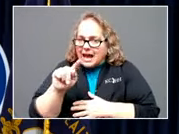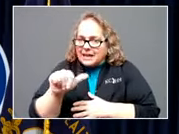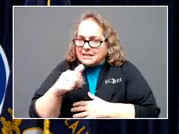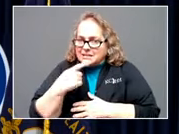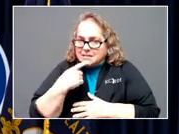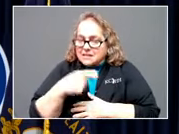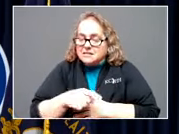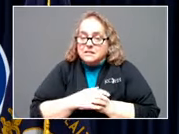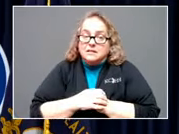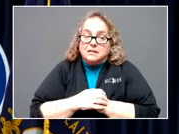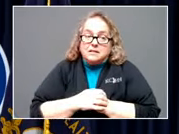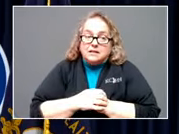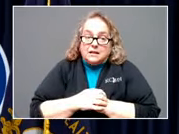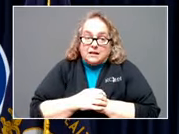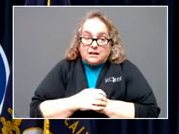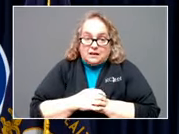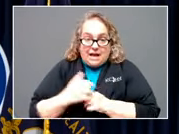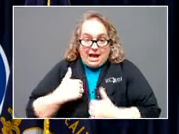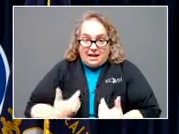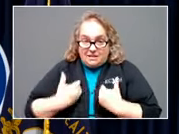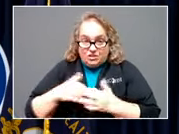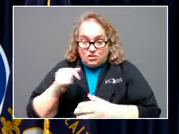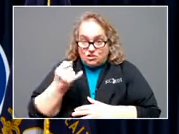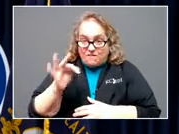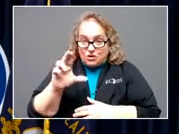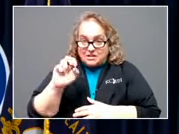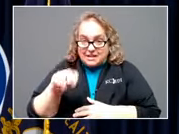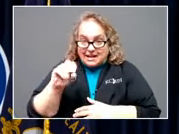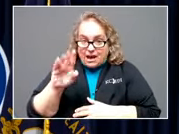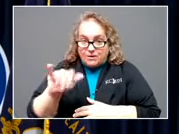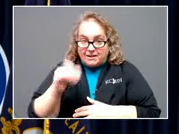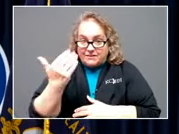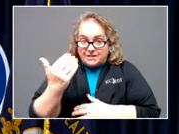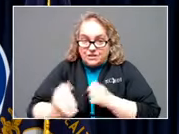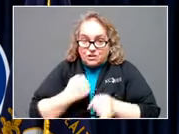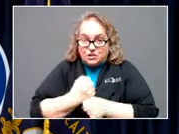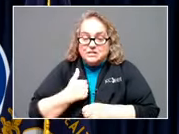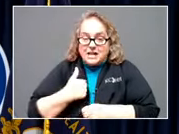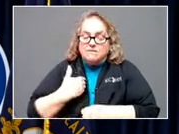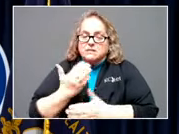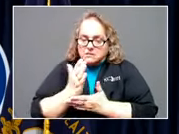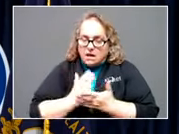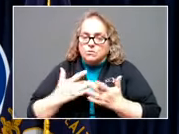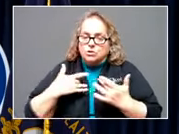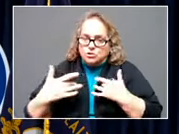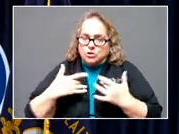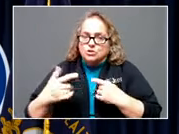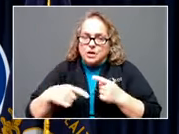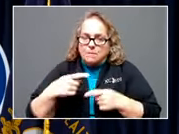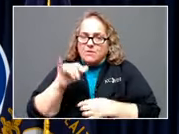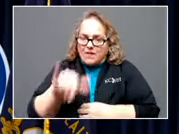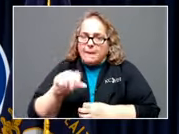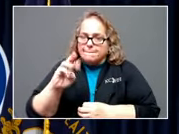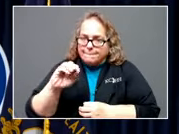Being somebody that lived in Jefferson County for 15 years, I have some concerns about that map. It seems to